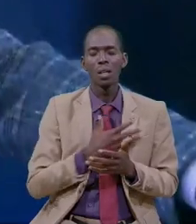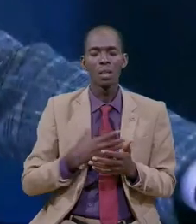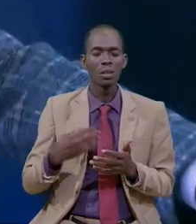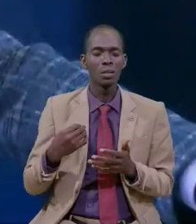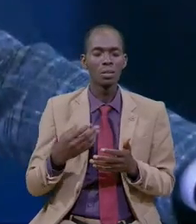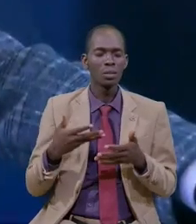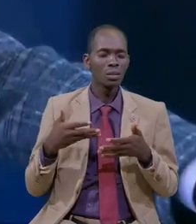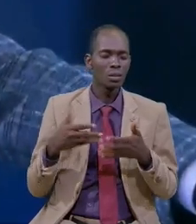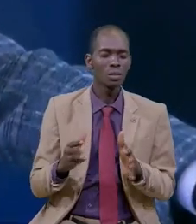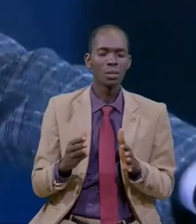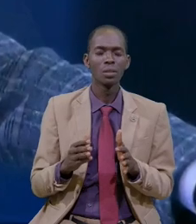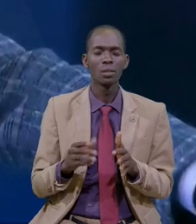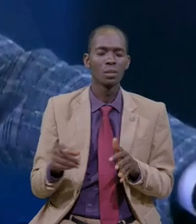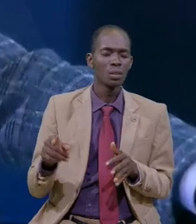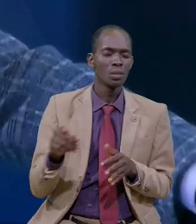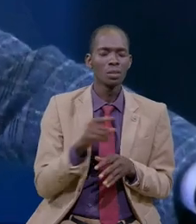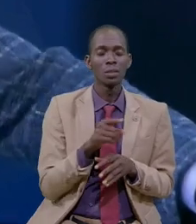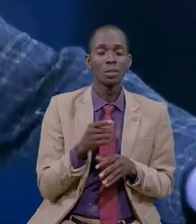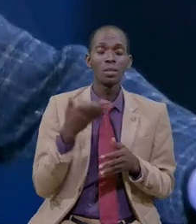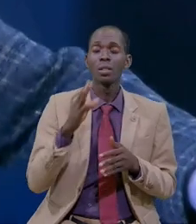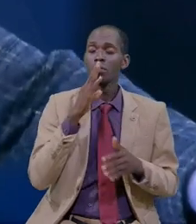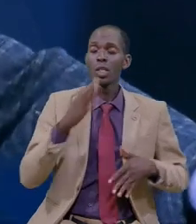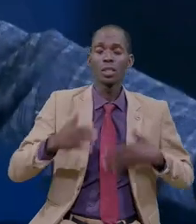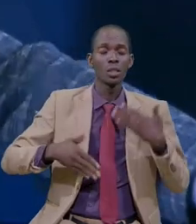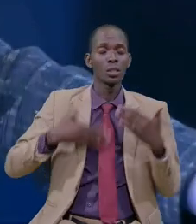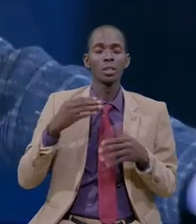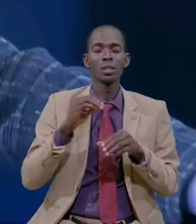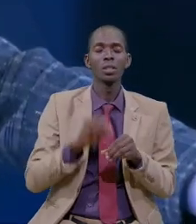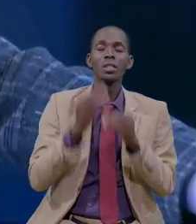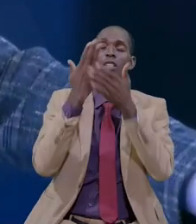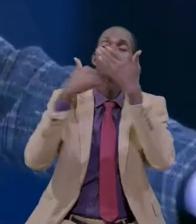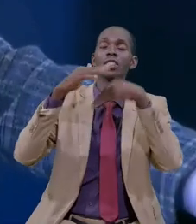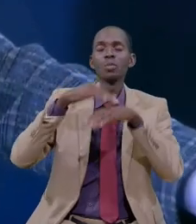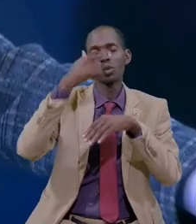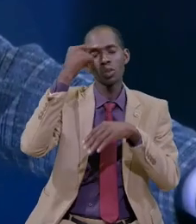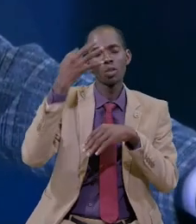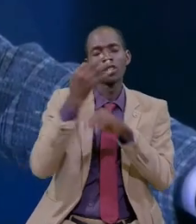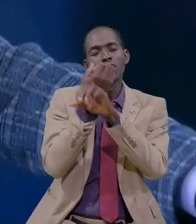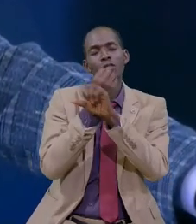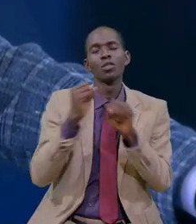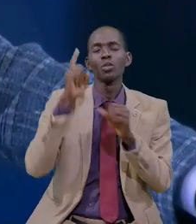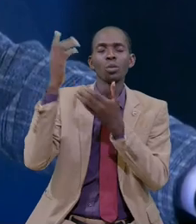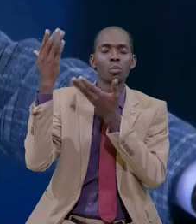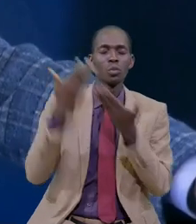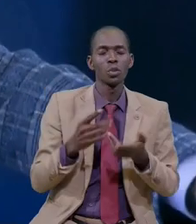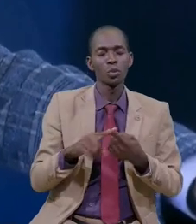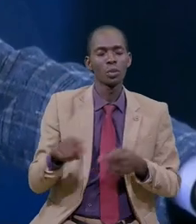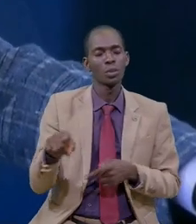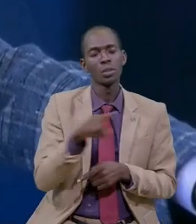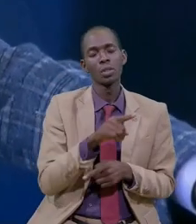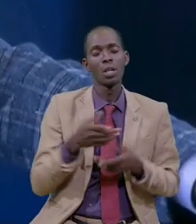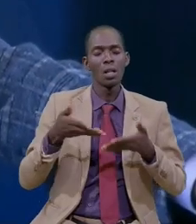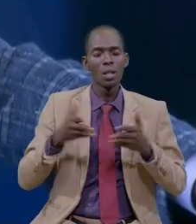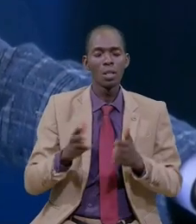rejoice in heaven because of the salvation you have brought to them. Et que les anges se réjouissent au ciel à cause du salut que tu leur as accordé. Let there be